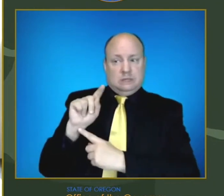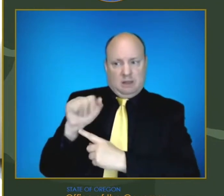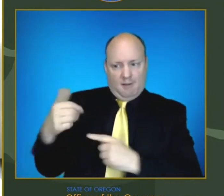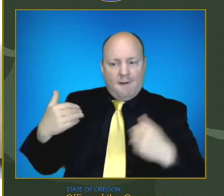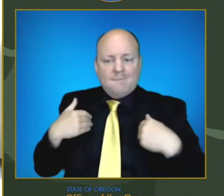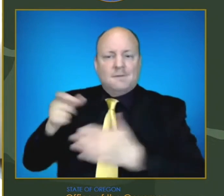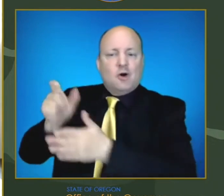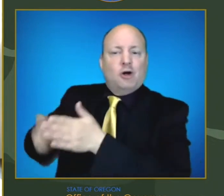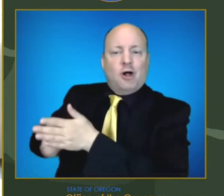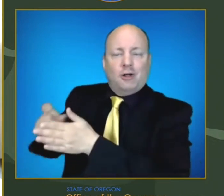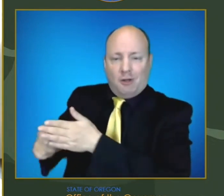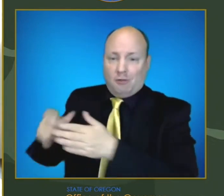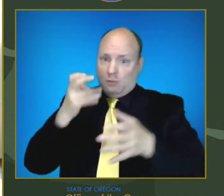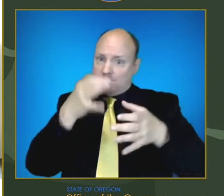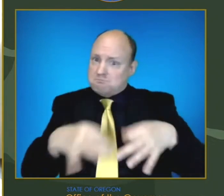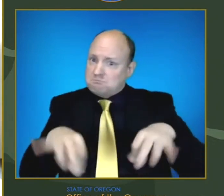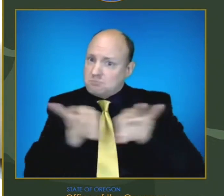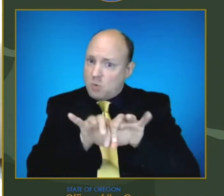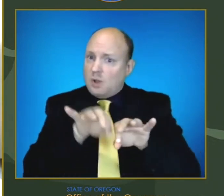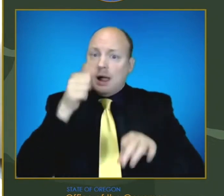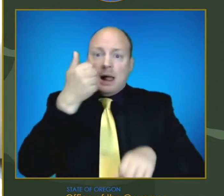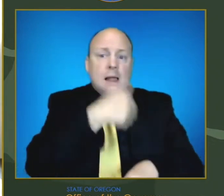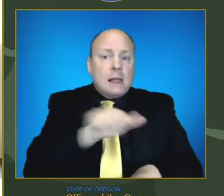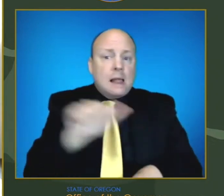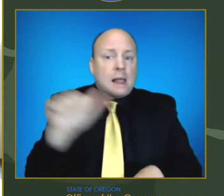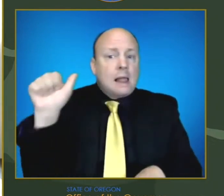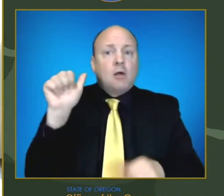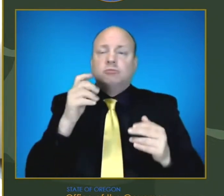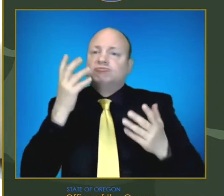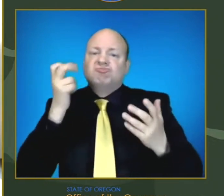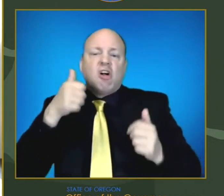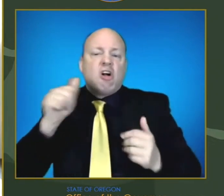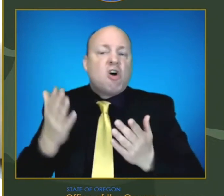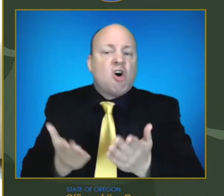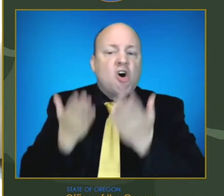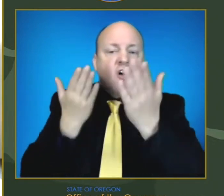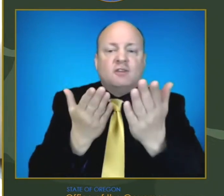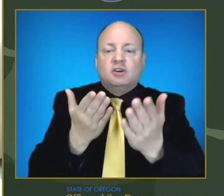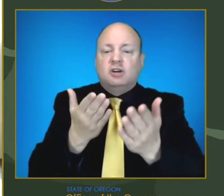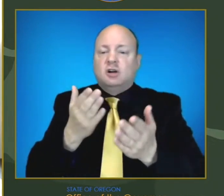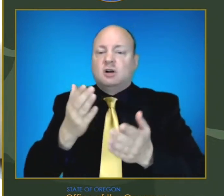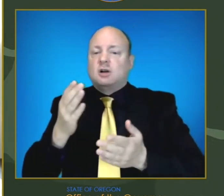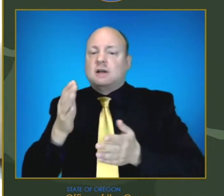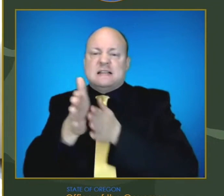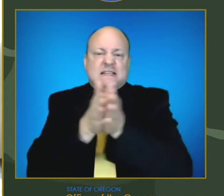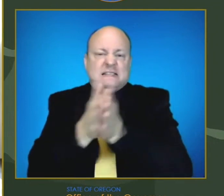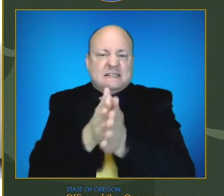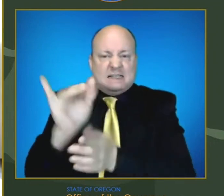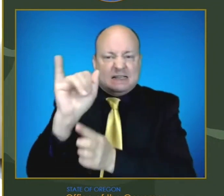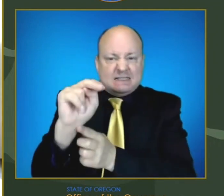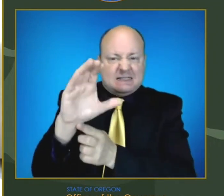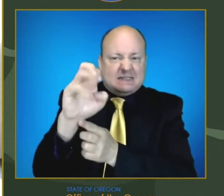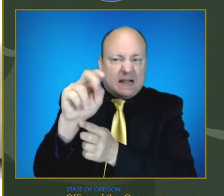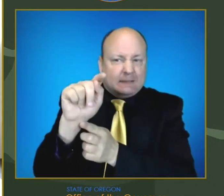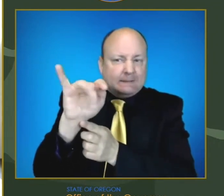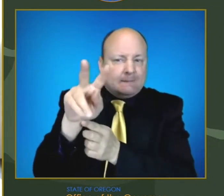that can change your life with big financial rewards really do inspire large groups of people to take positive